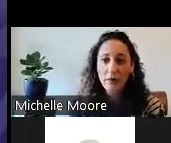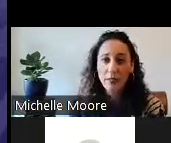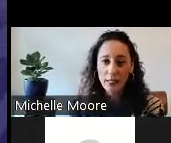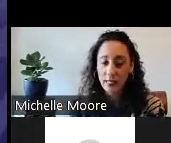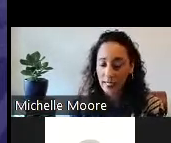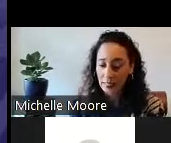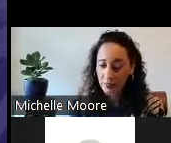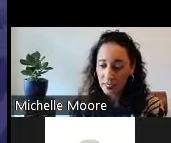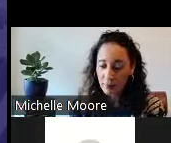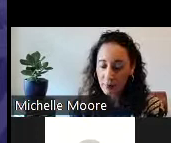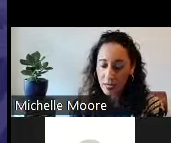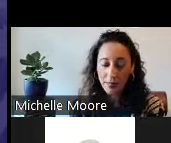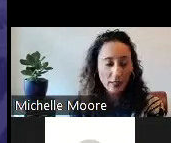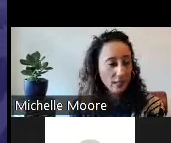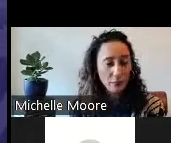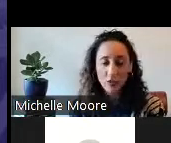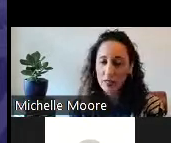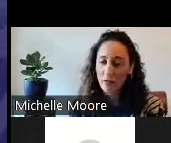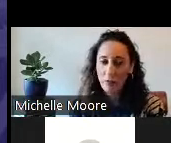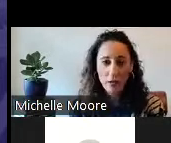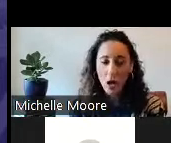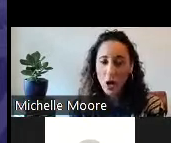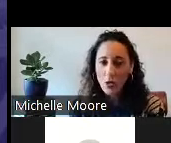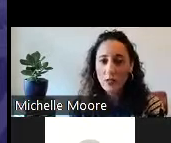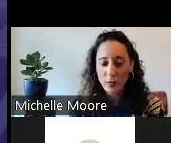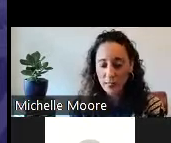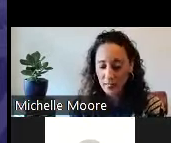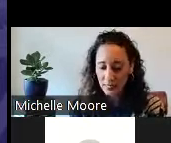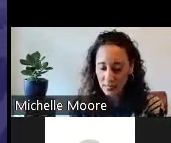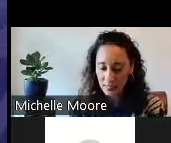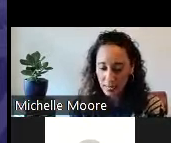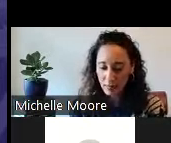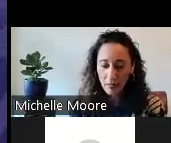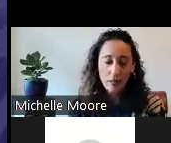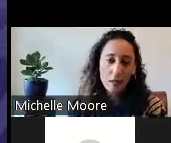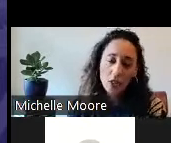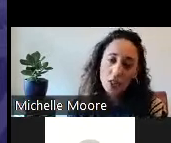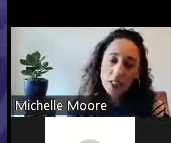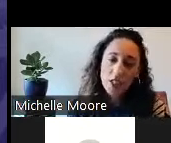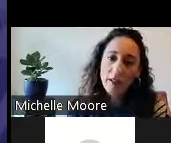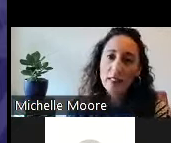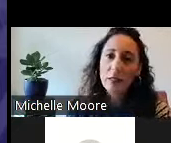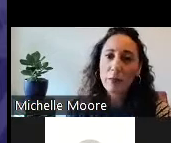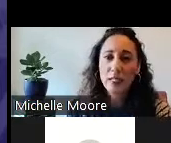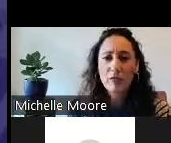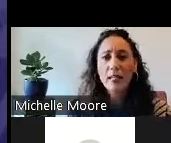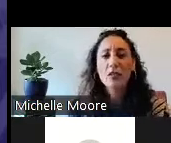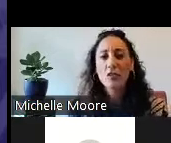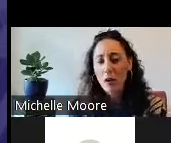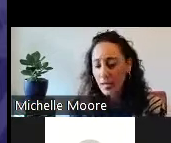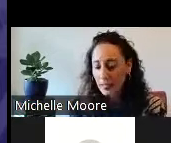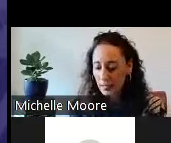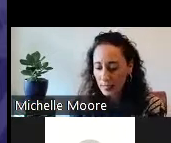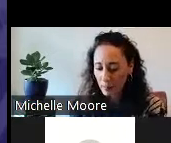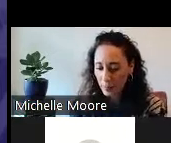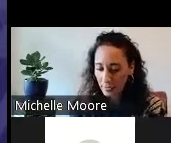and physical activity. And they've been doing that for over 20 years now. Last year, the charity made great